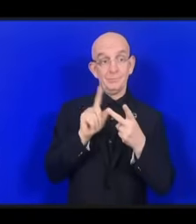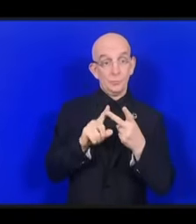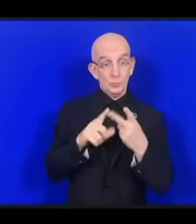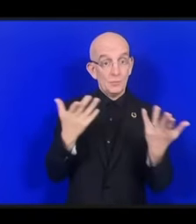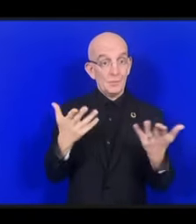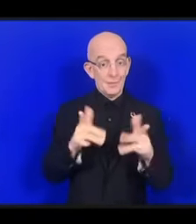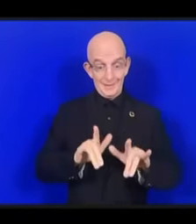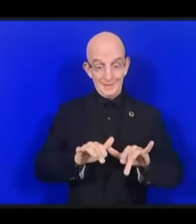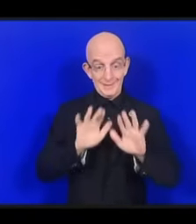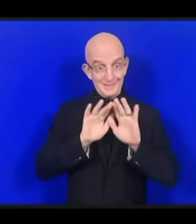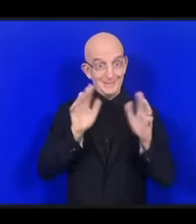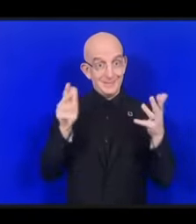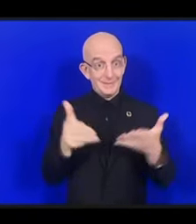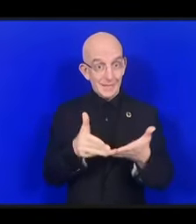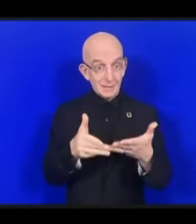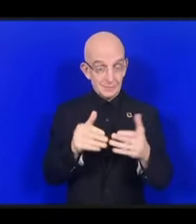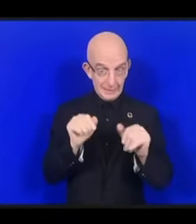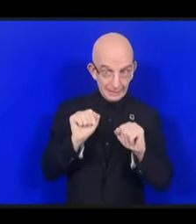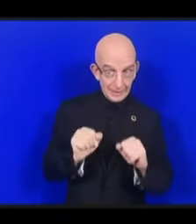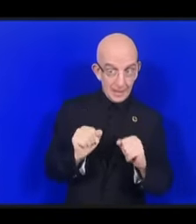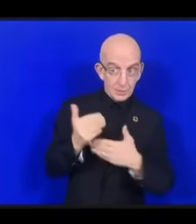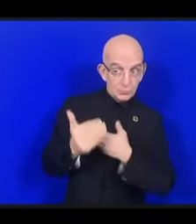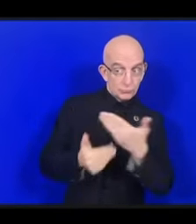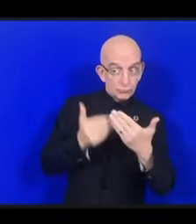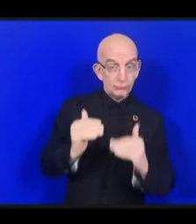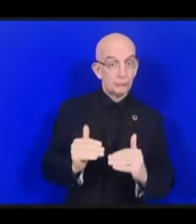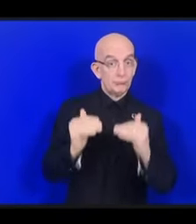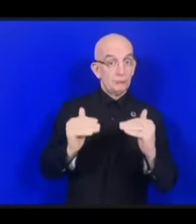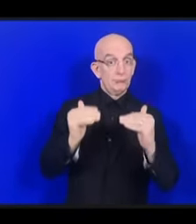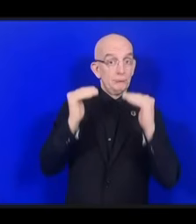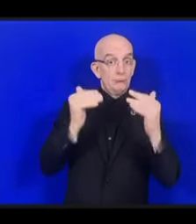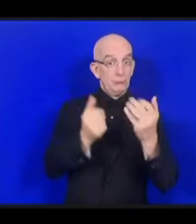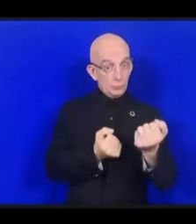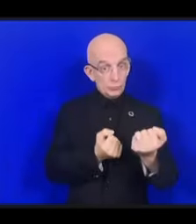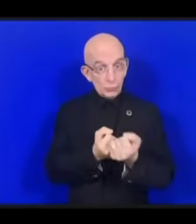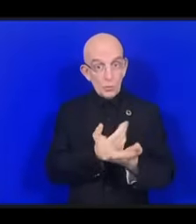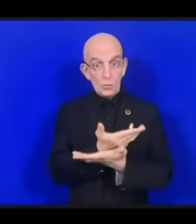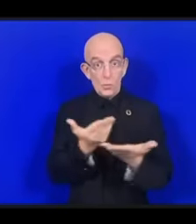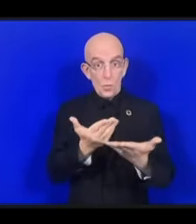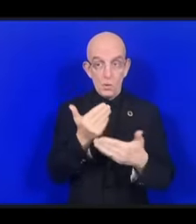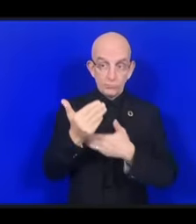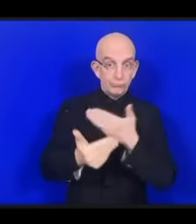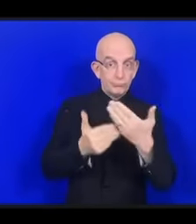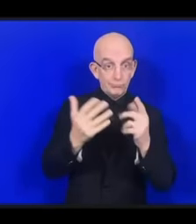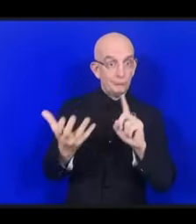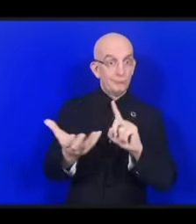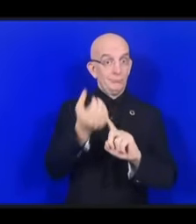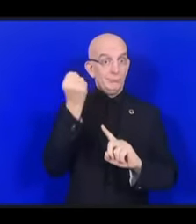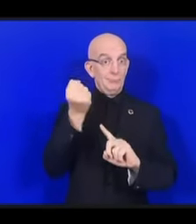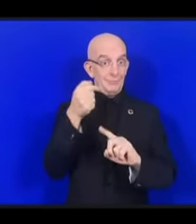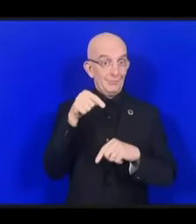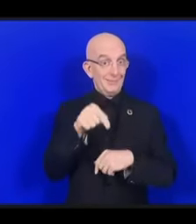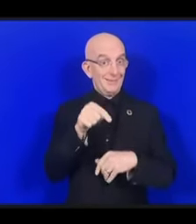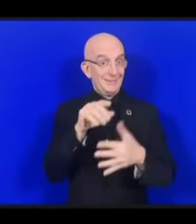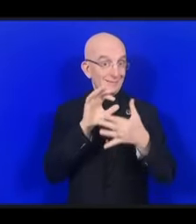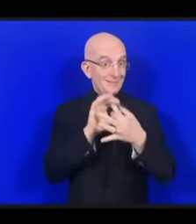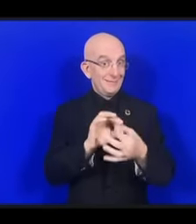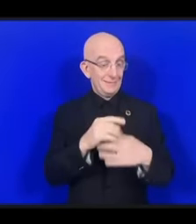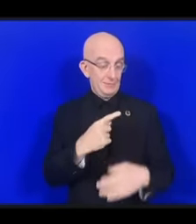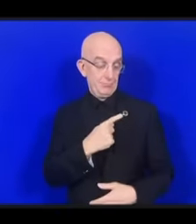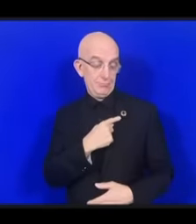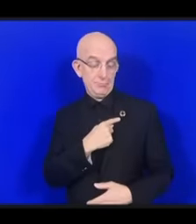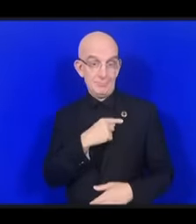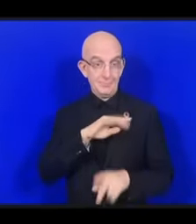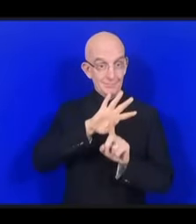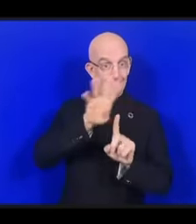the SDGs? Third, how can the IGF best support both the preparation of and the follow-up to the